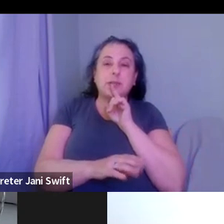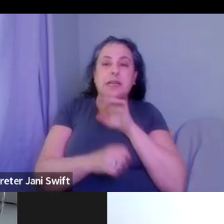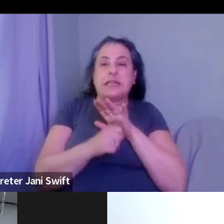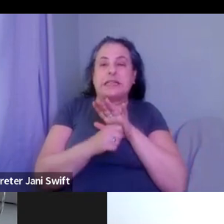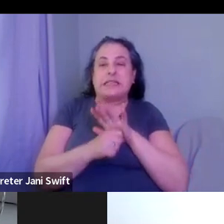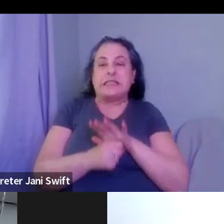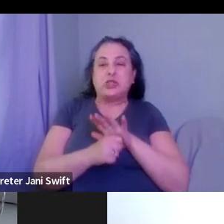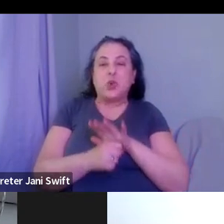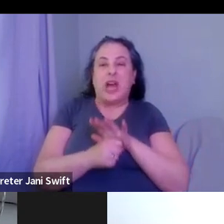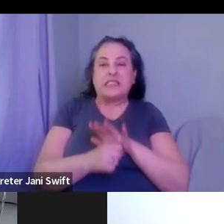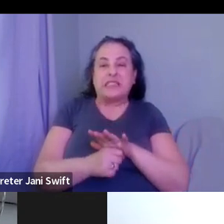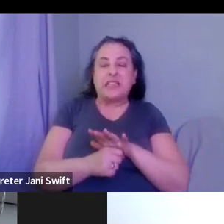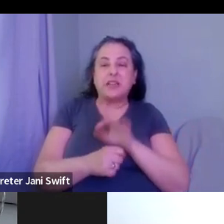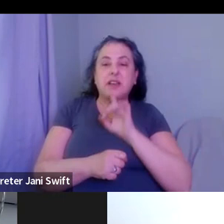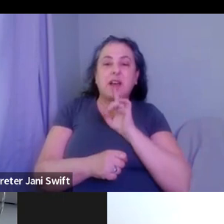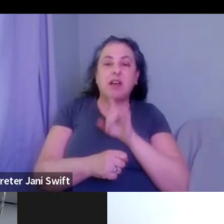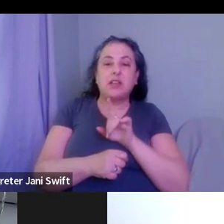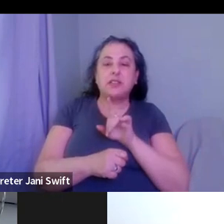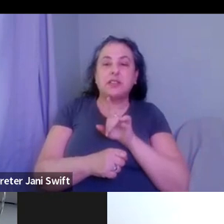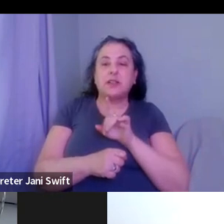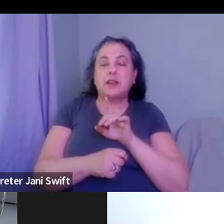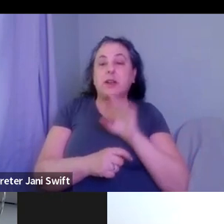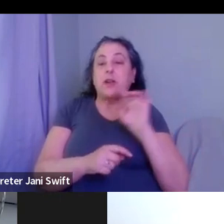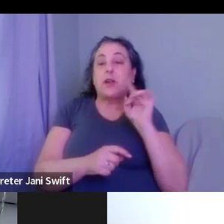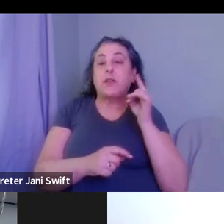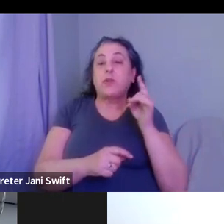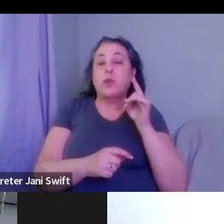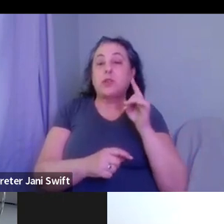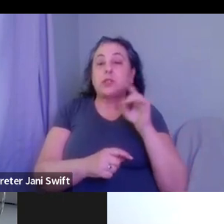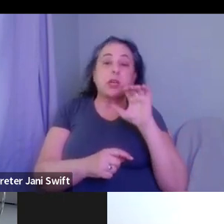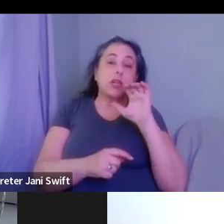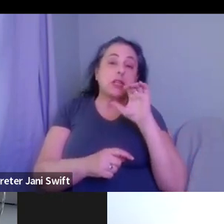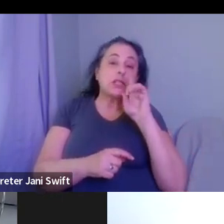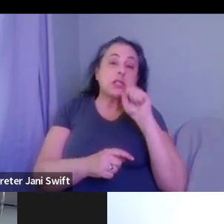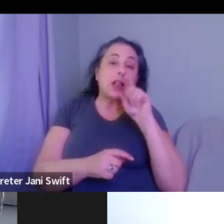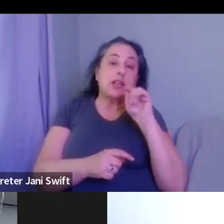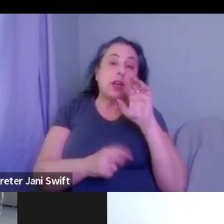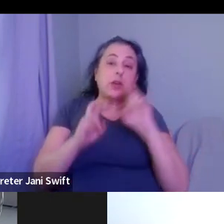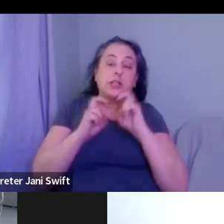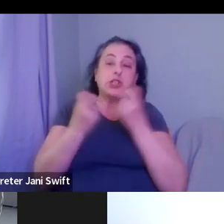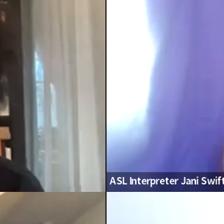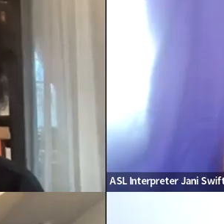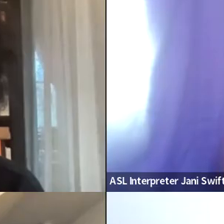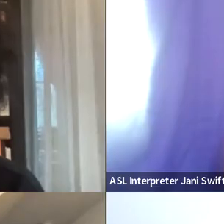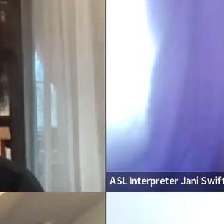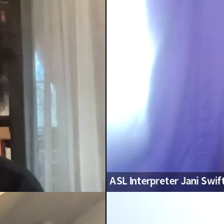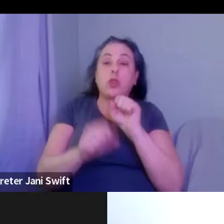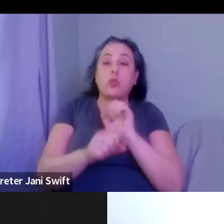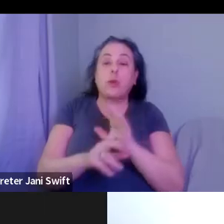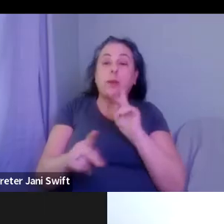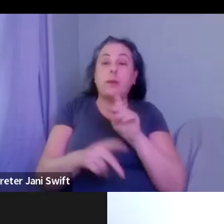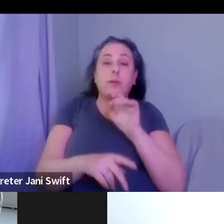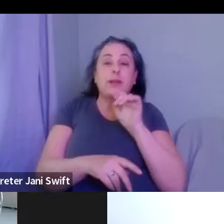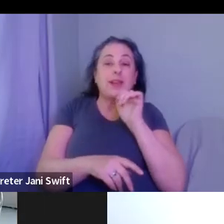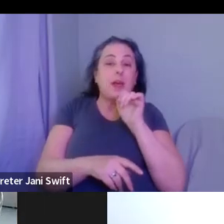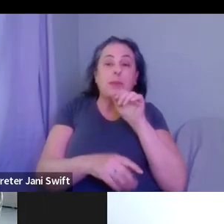distressing, to say the least, is we had our first Solidarity Circle meeting with workers, and folks who hadn't